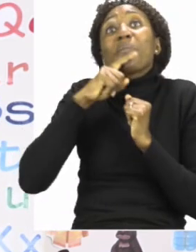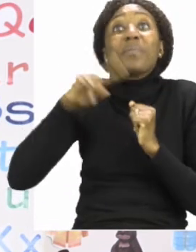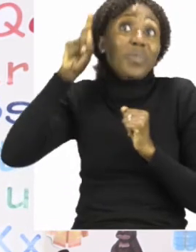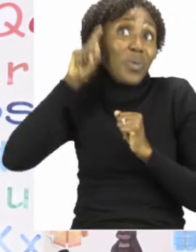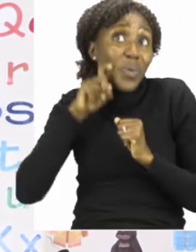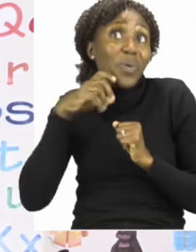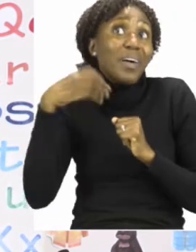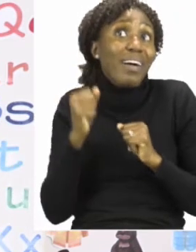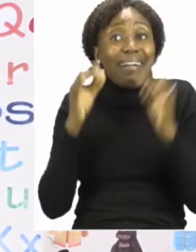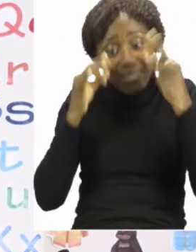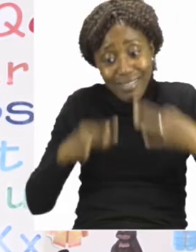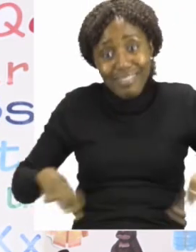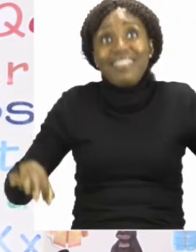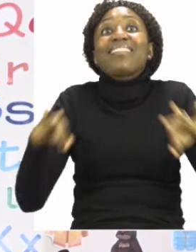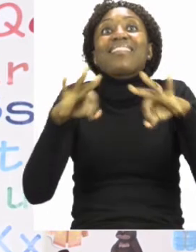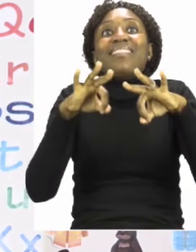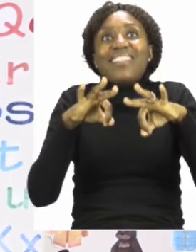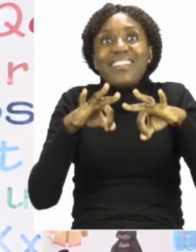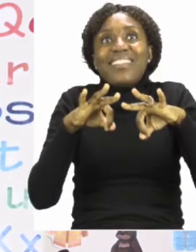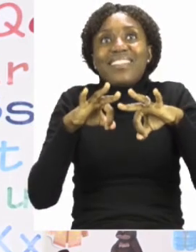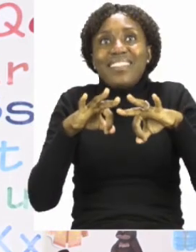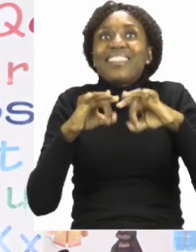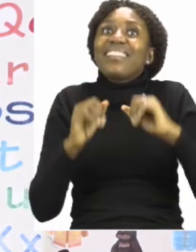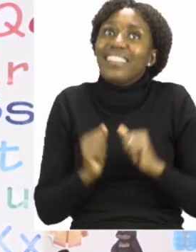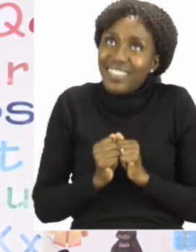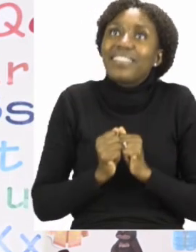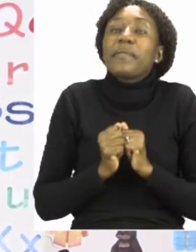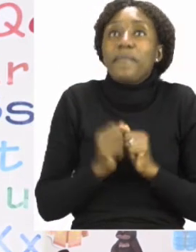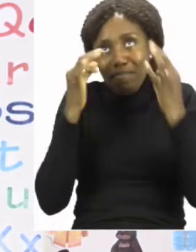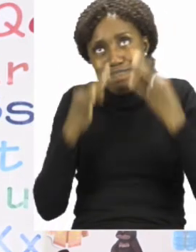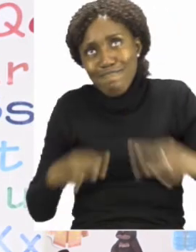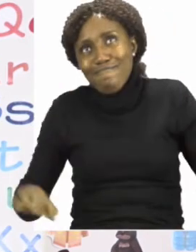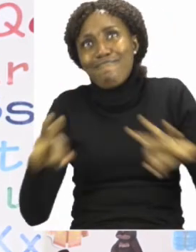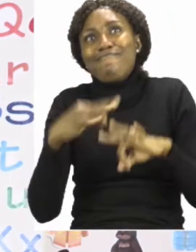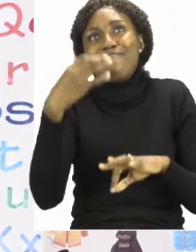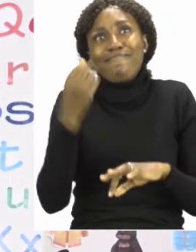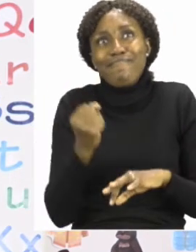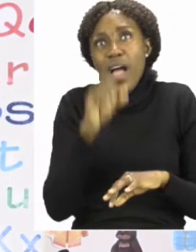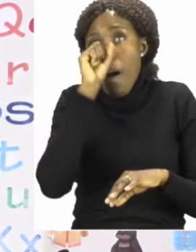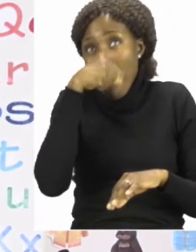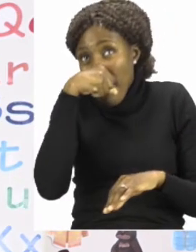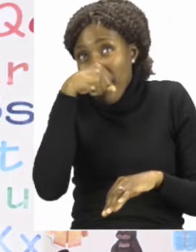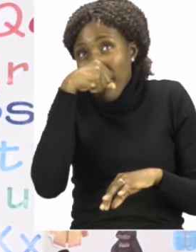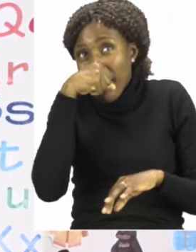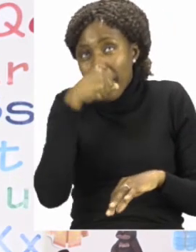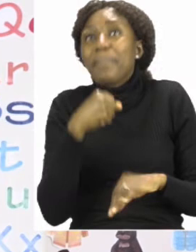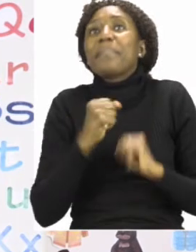had a farm, E-I-E-I-O. And on that farm he had some pigs,